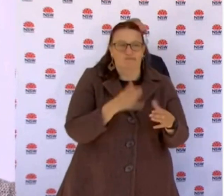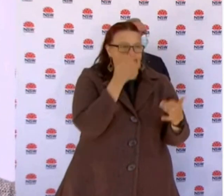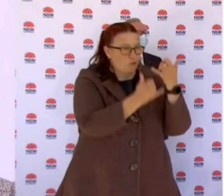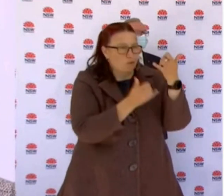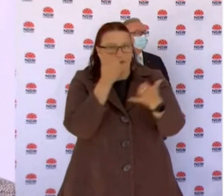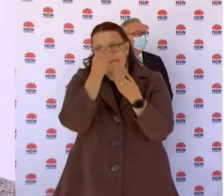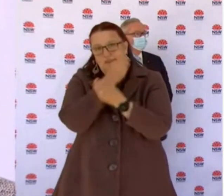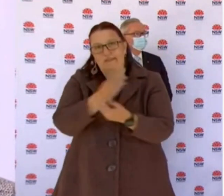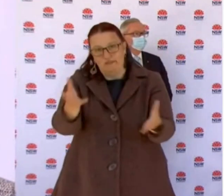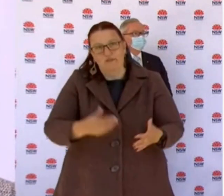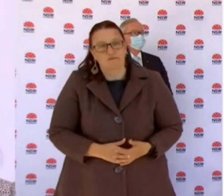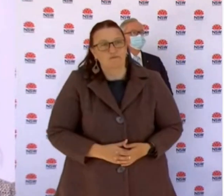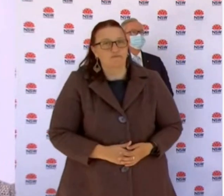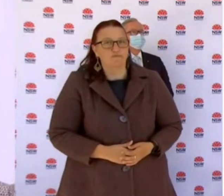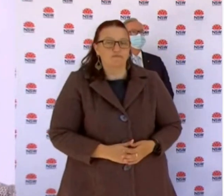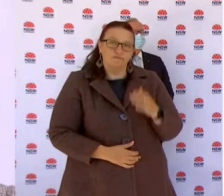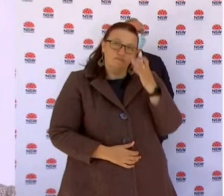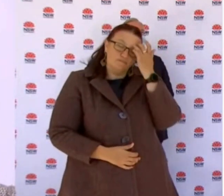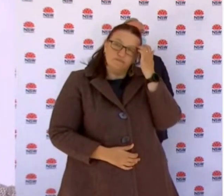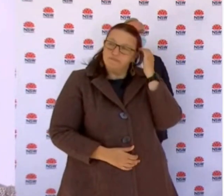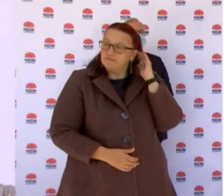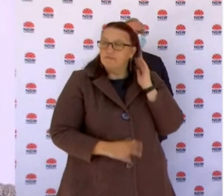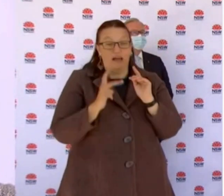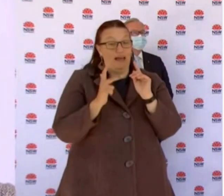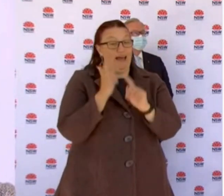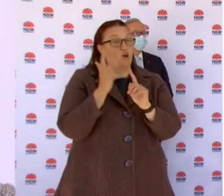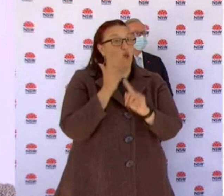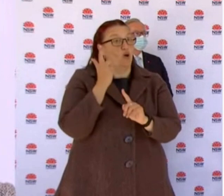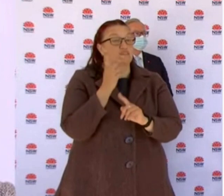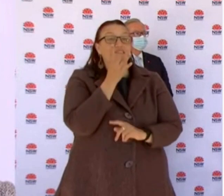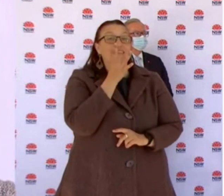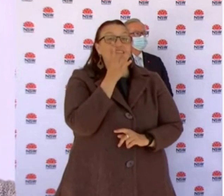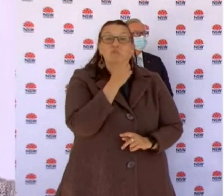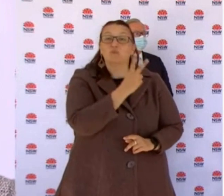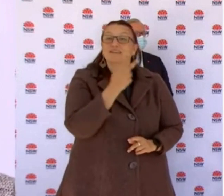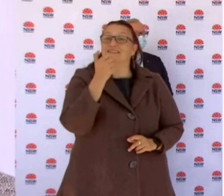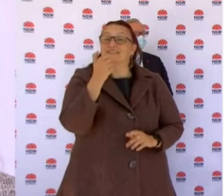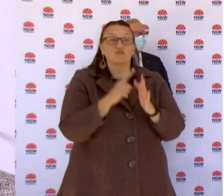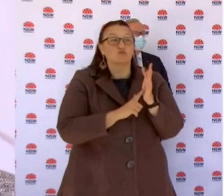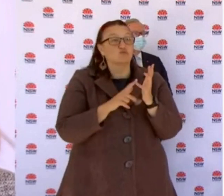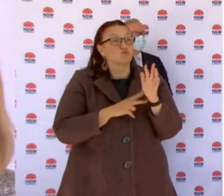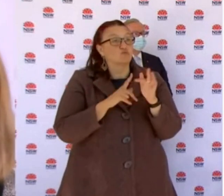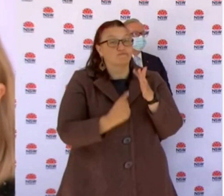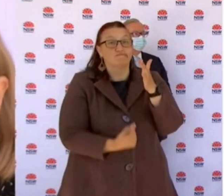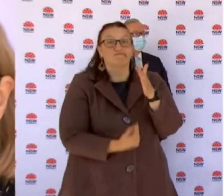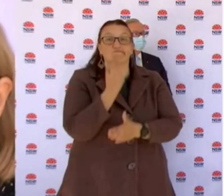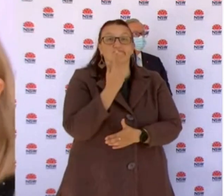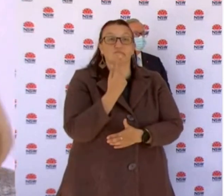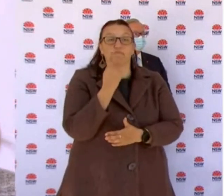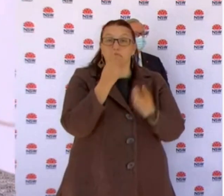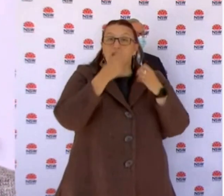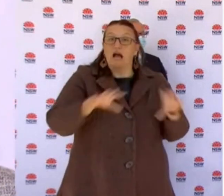relation to, there was an event at 8 p.m. on Saturday the 26th of June at Meriton